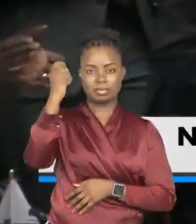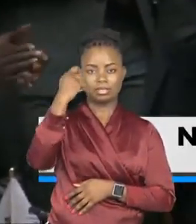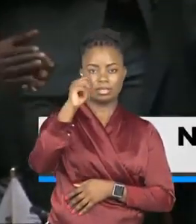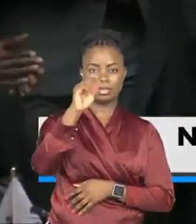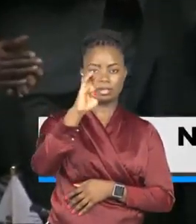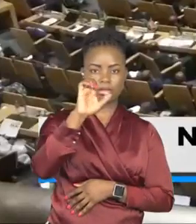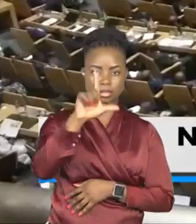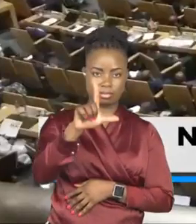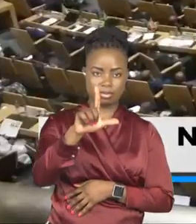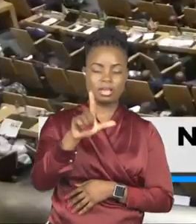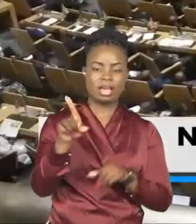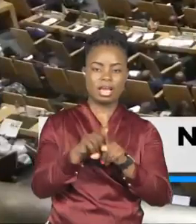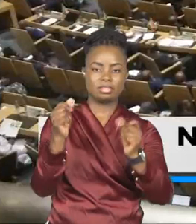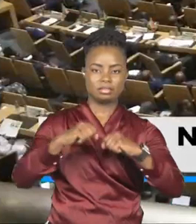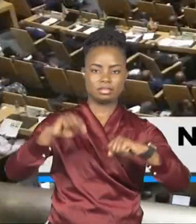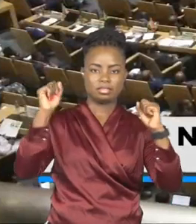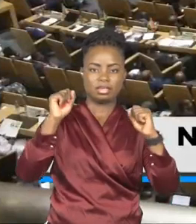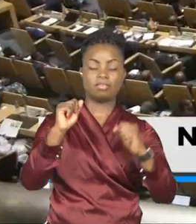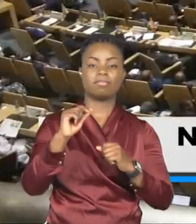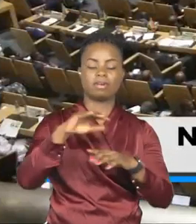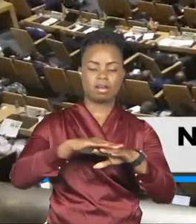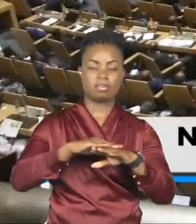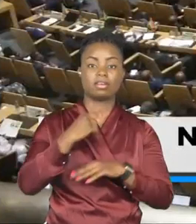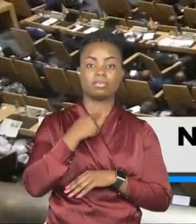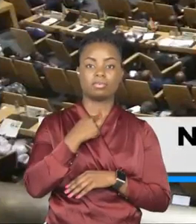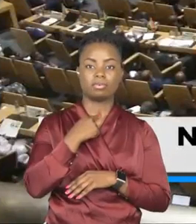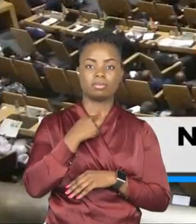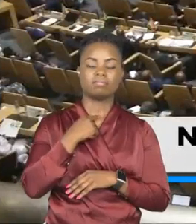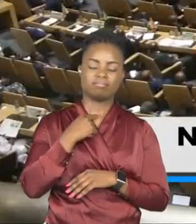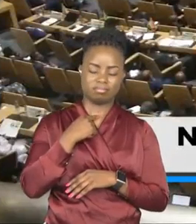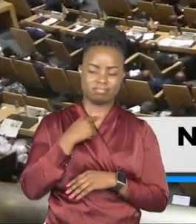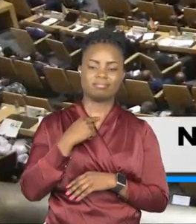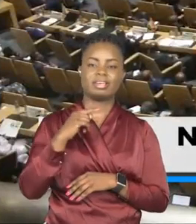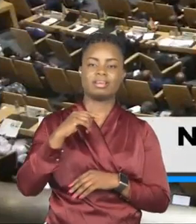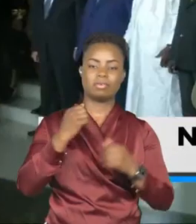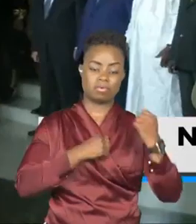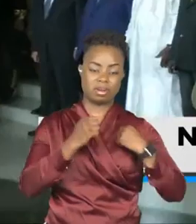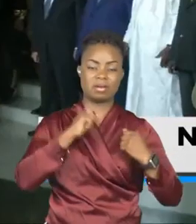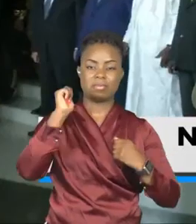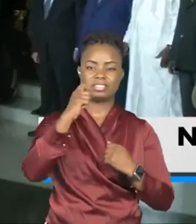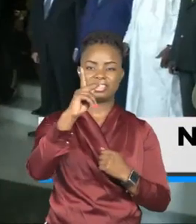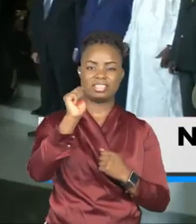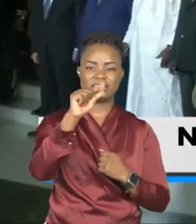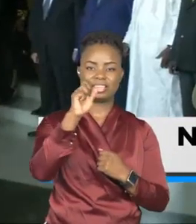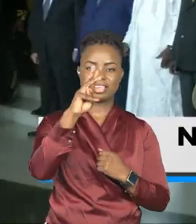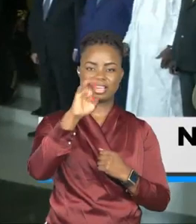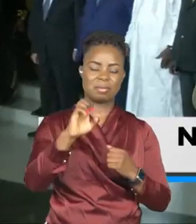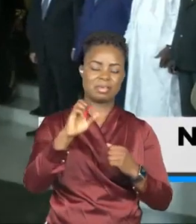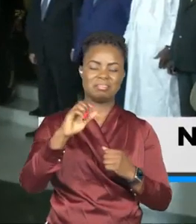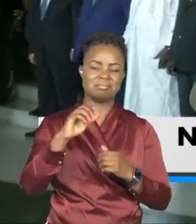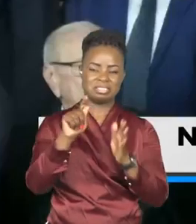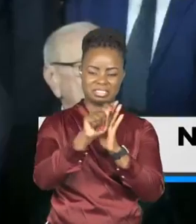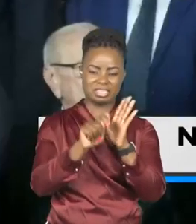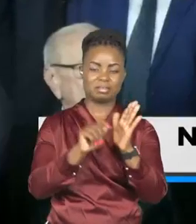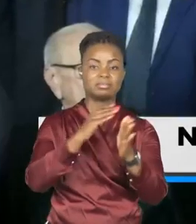Fattah al-Sisi, as chairperson of the union, marking the end of Rwandan president Paul Kagame's one-year tenure in the